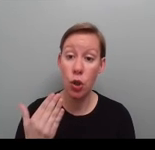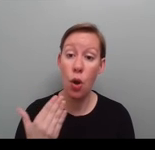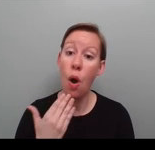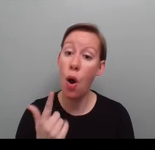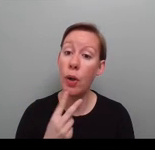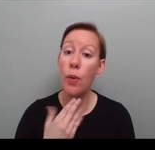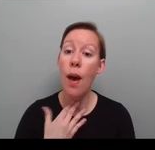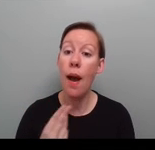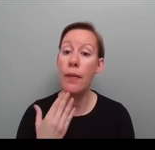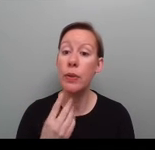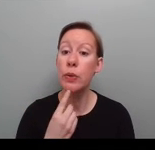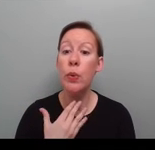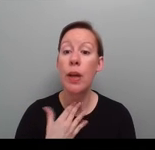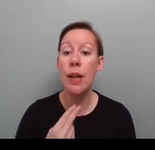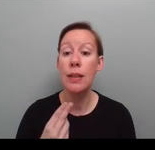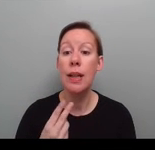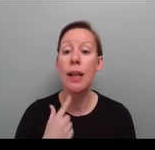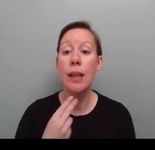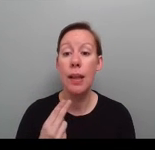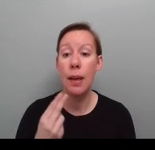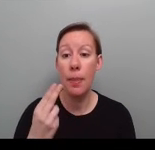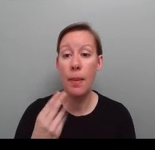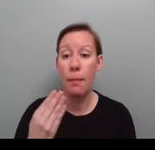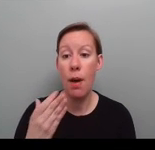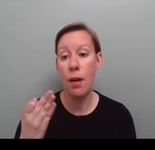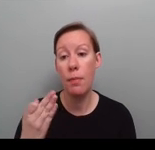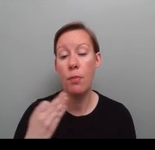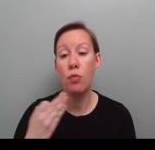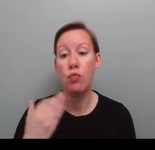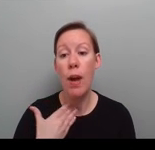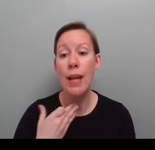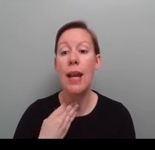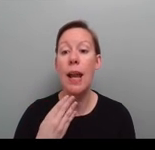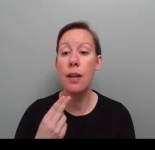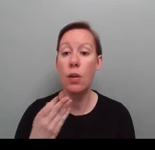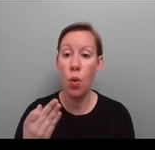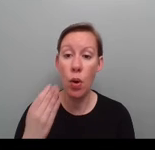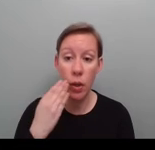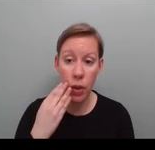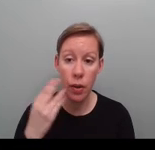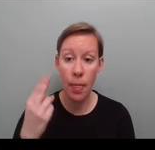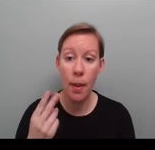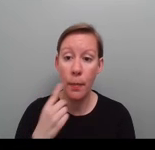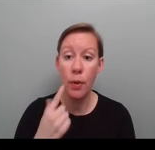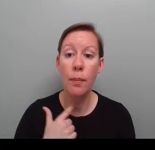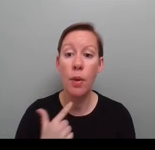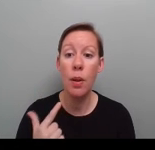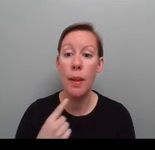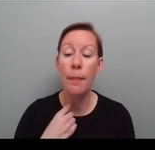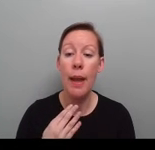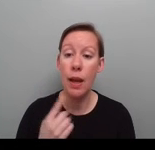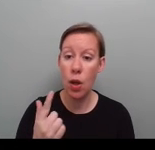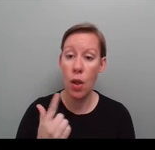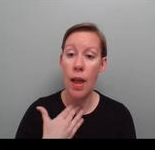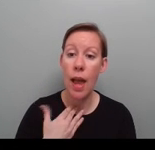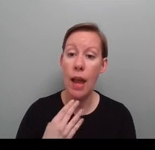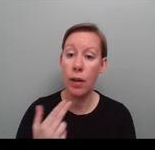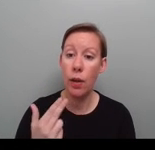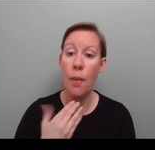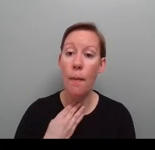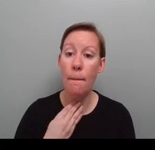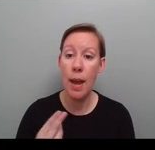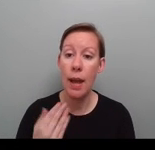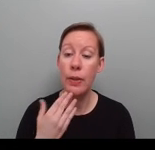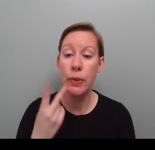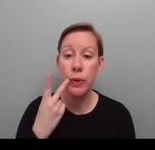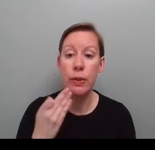all you've got to do is click at the bottom right hand corner the purple Collaborate panel, and then you go back